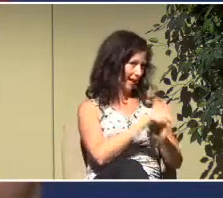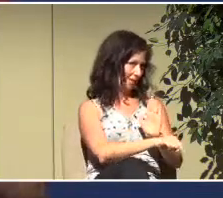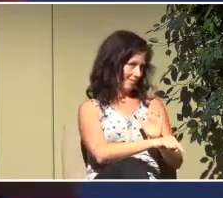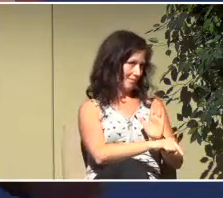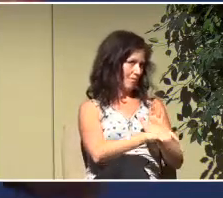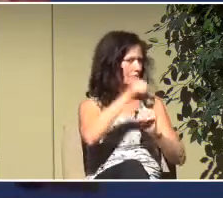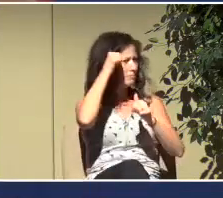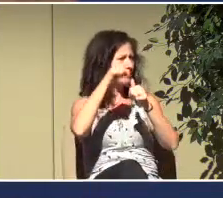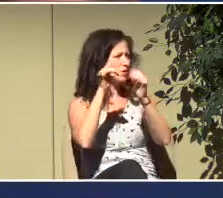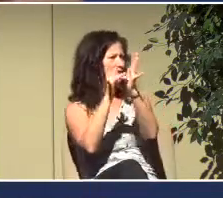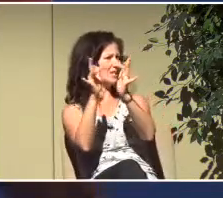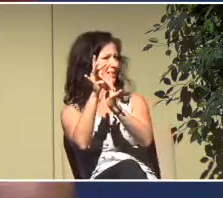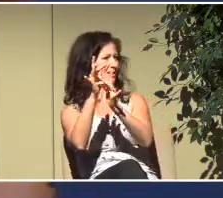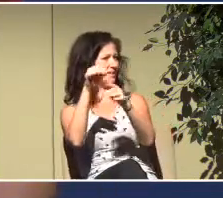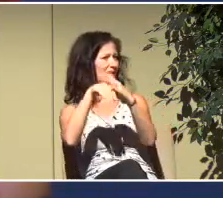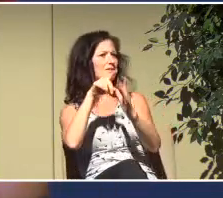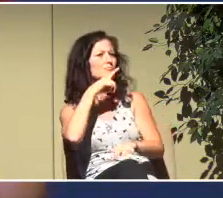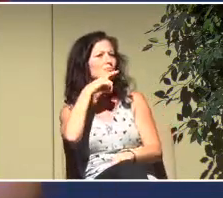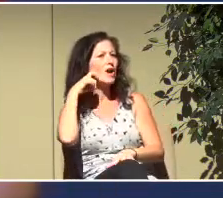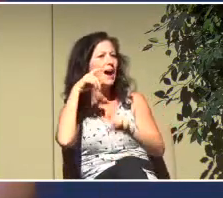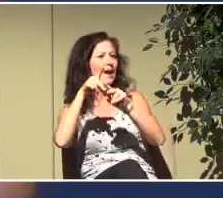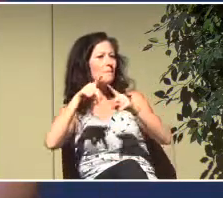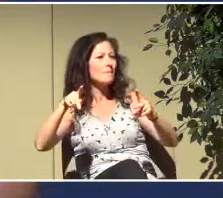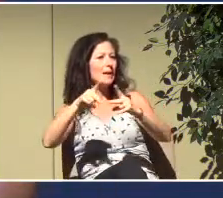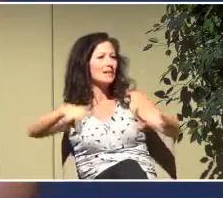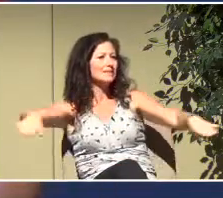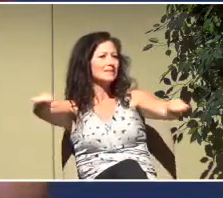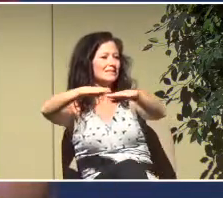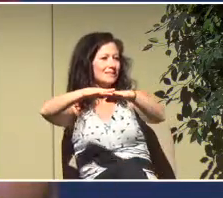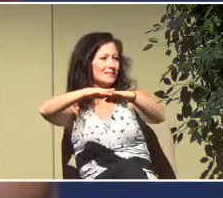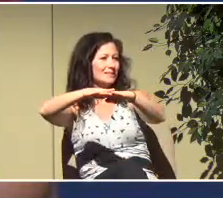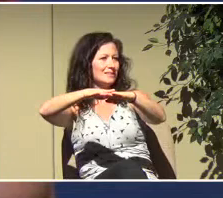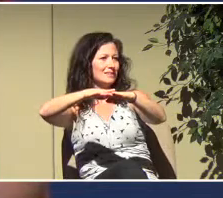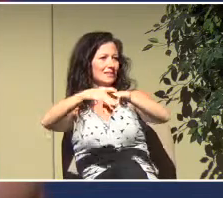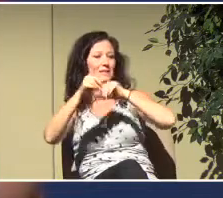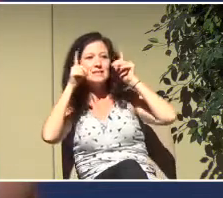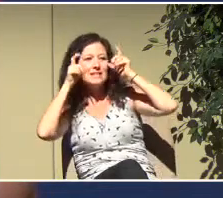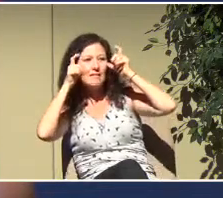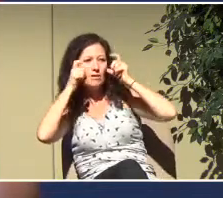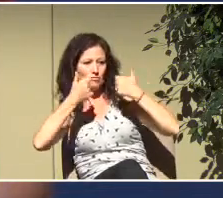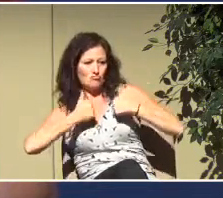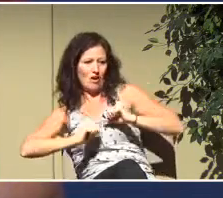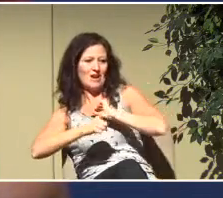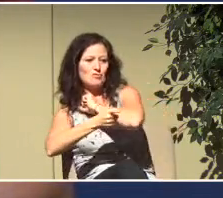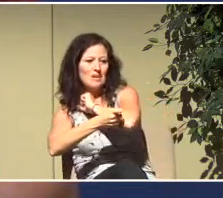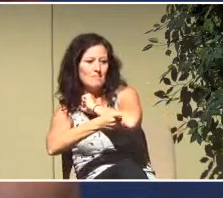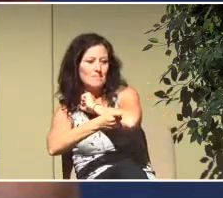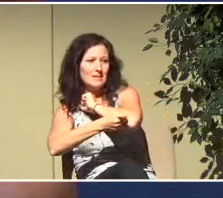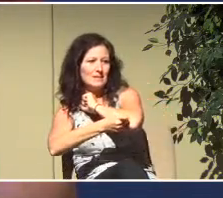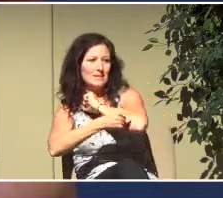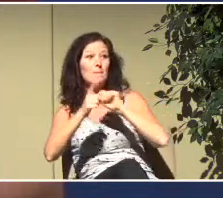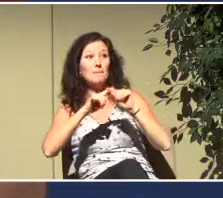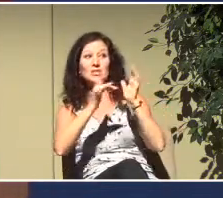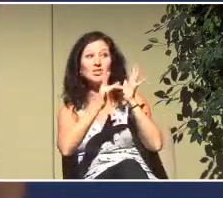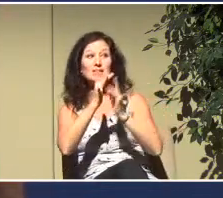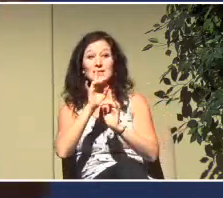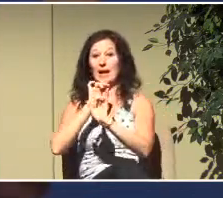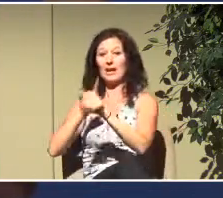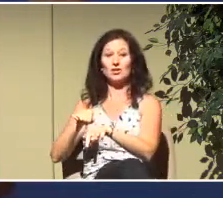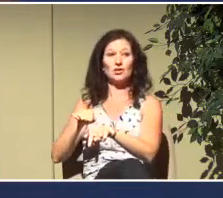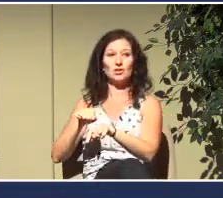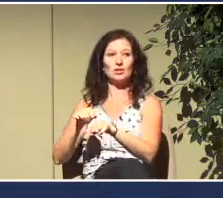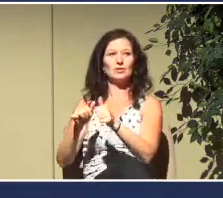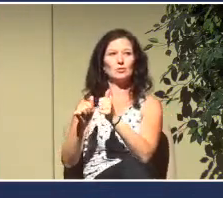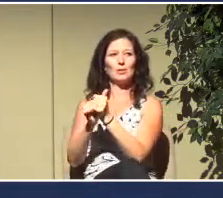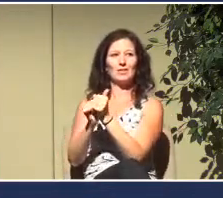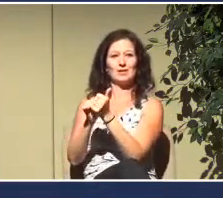Three times. Remember, Satan tried to tempt Jesus by twisting Scripture, and each time Jesus responded with Scripture, and Satan's